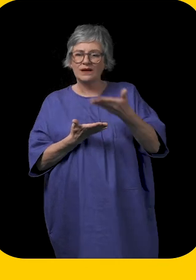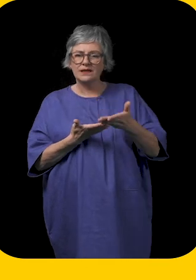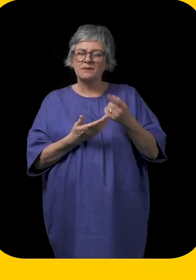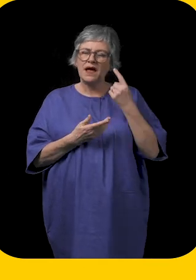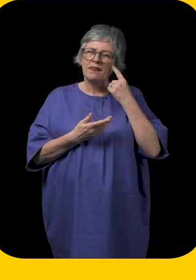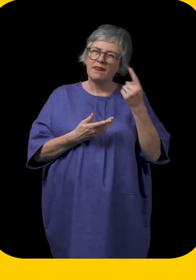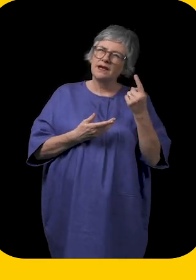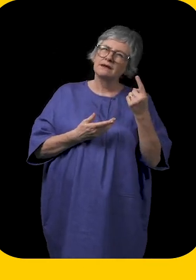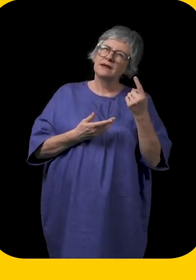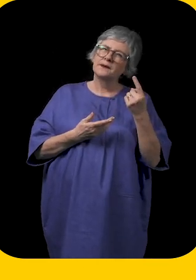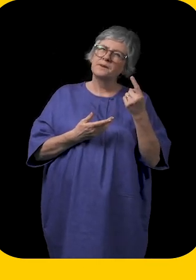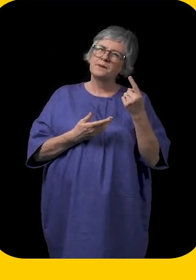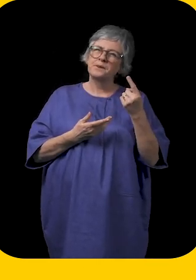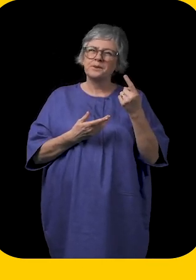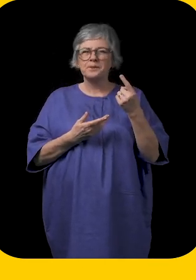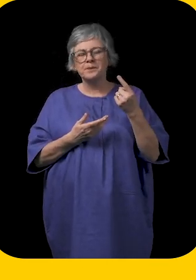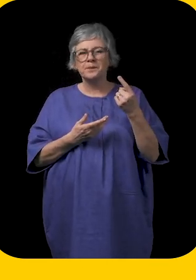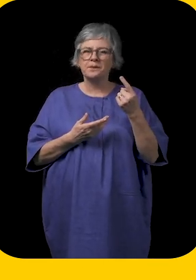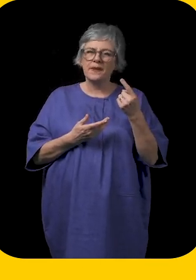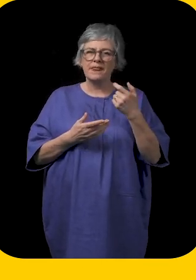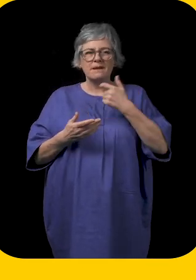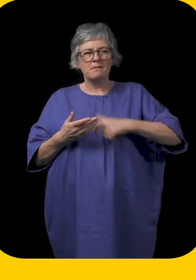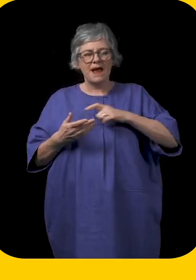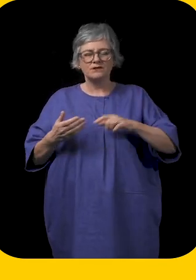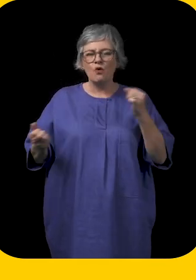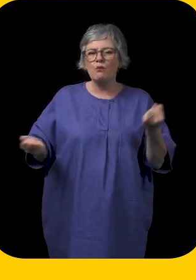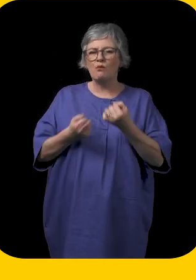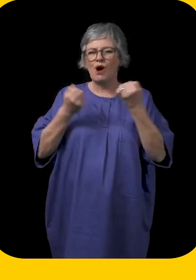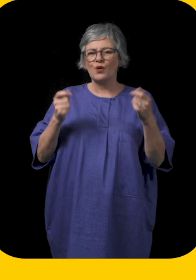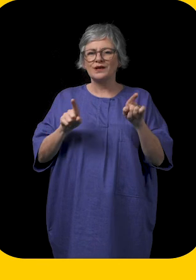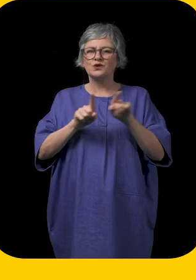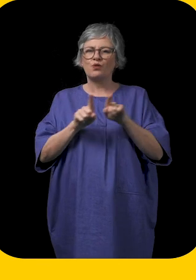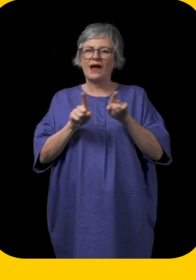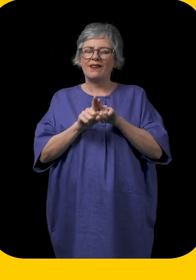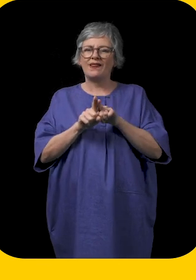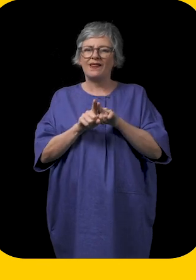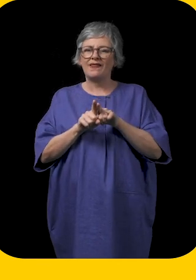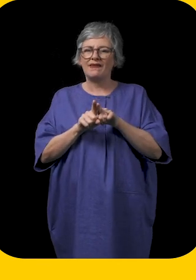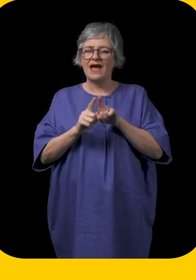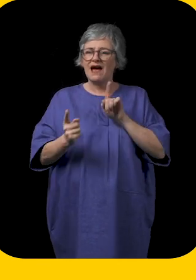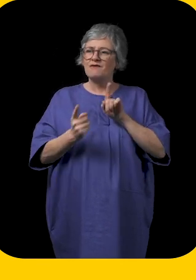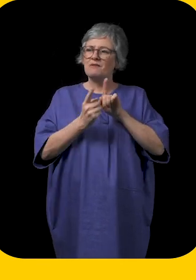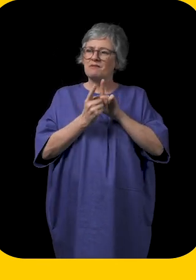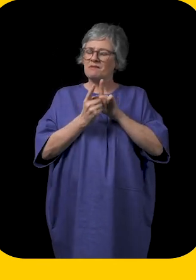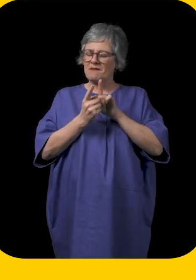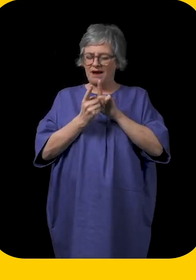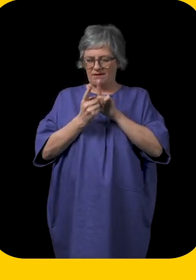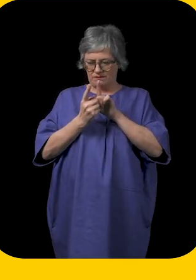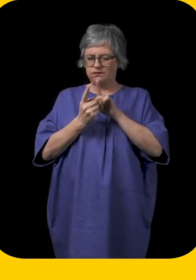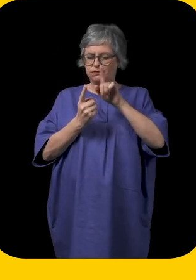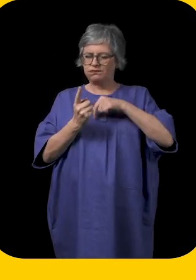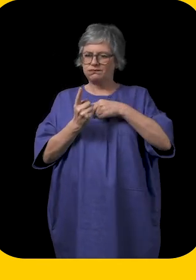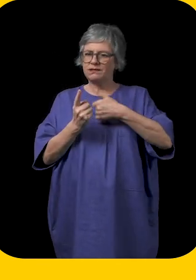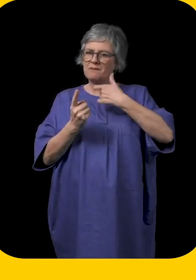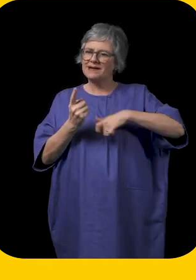be that. But then I think in terms of, there's that personal power as well of being